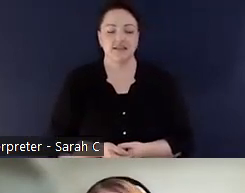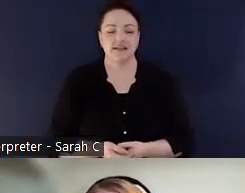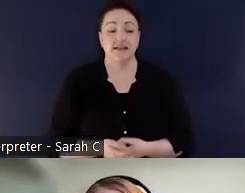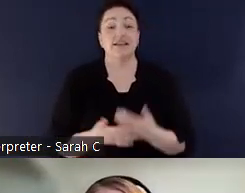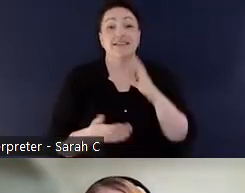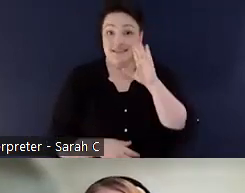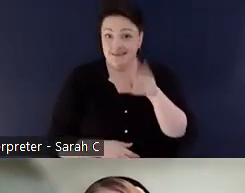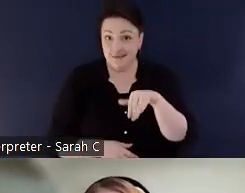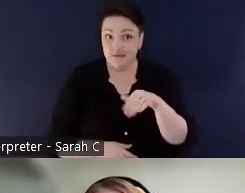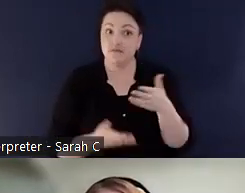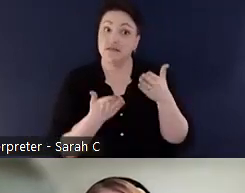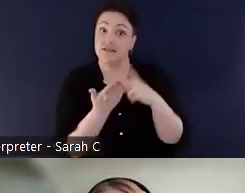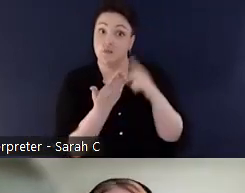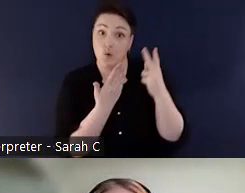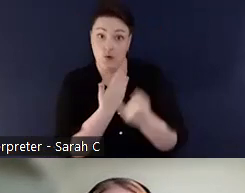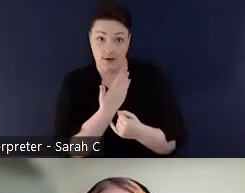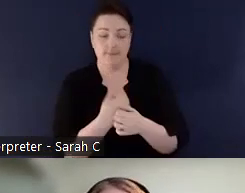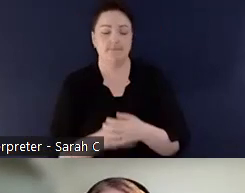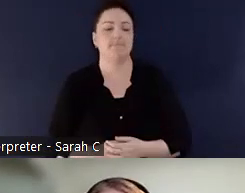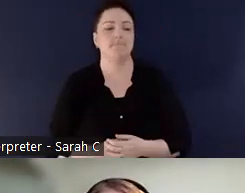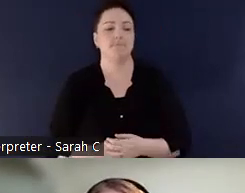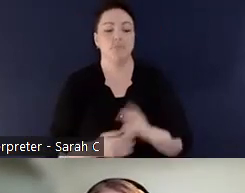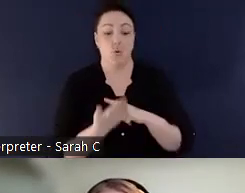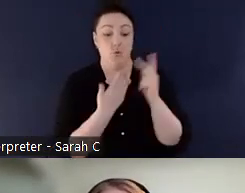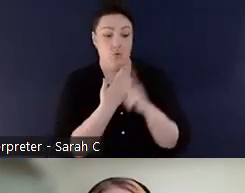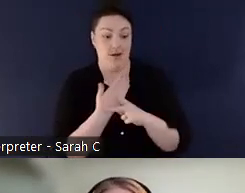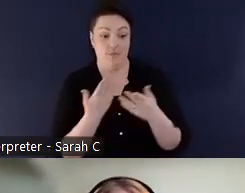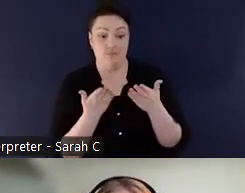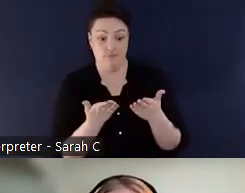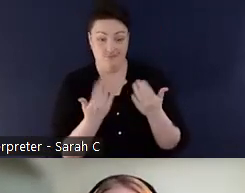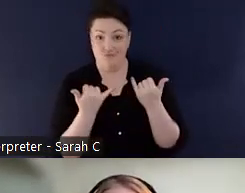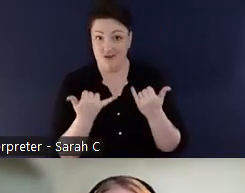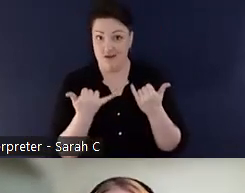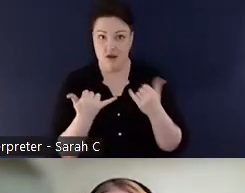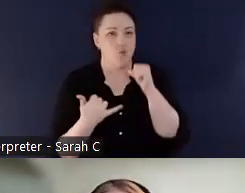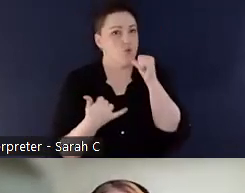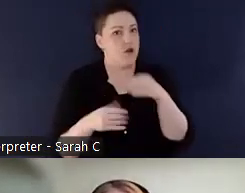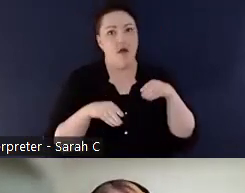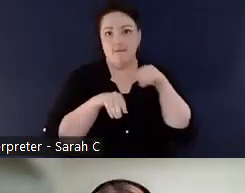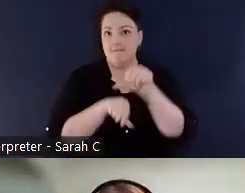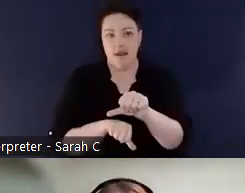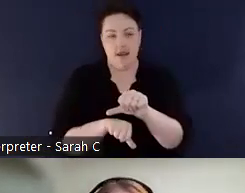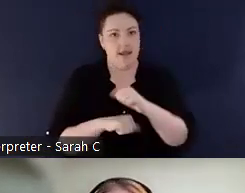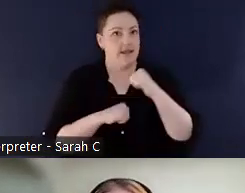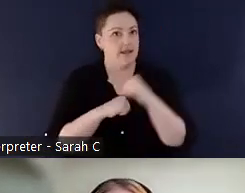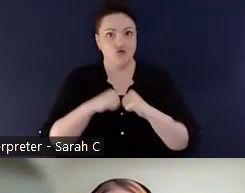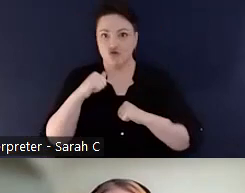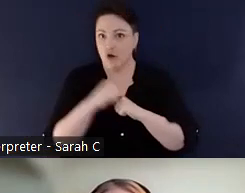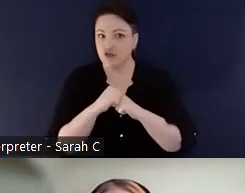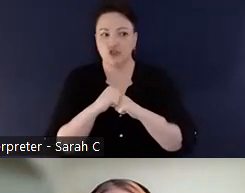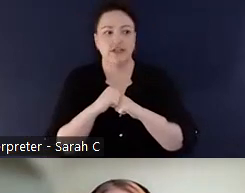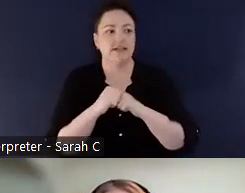through this program, at this time, we're not funding construction projects or infrastructure